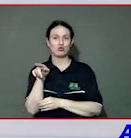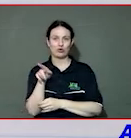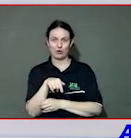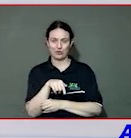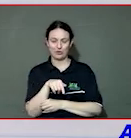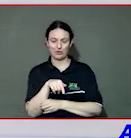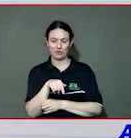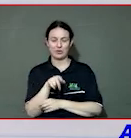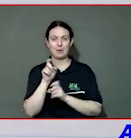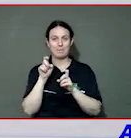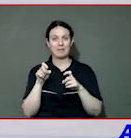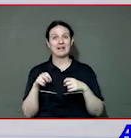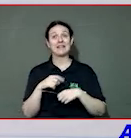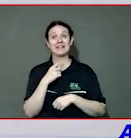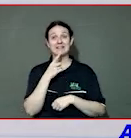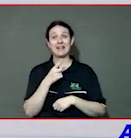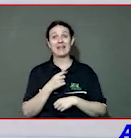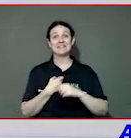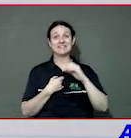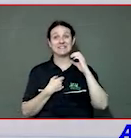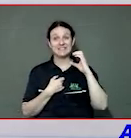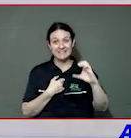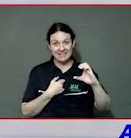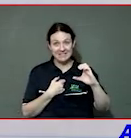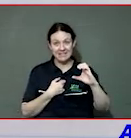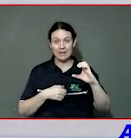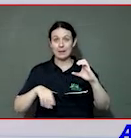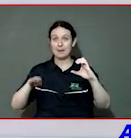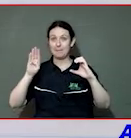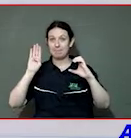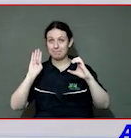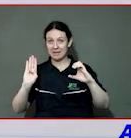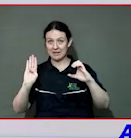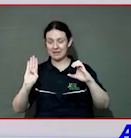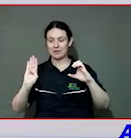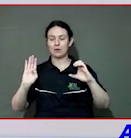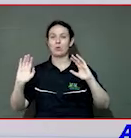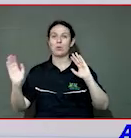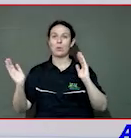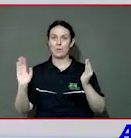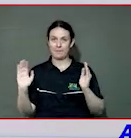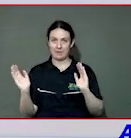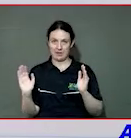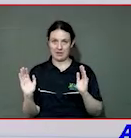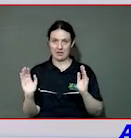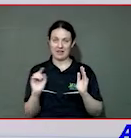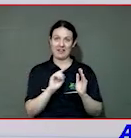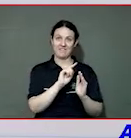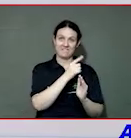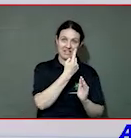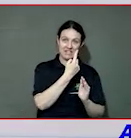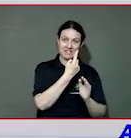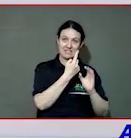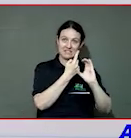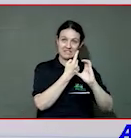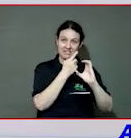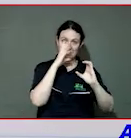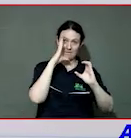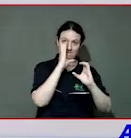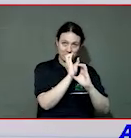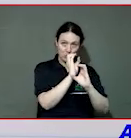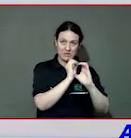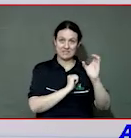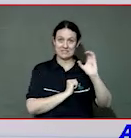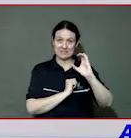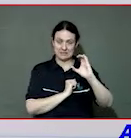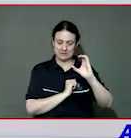higher. So you must compare exactly in the order that they ask. So the main focus must be C.